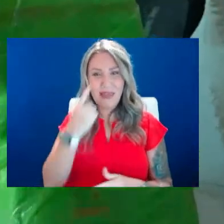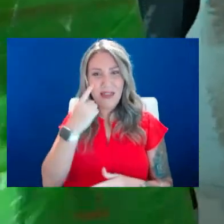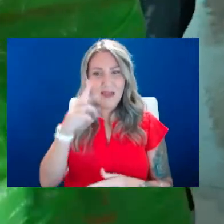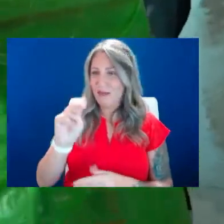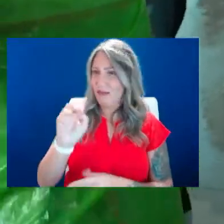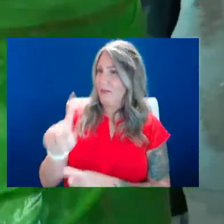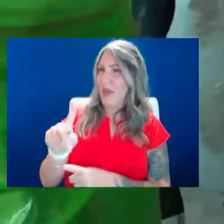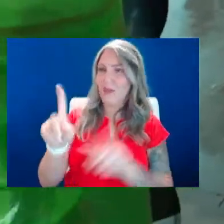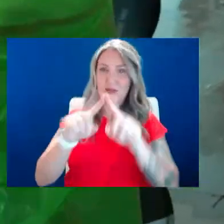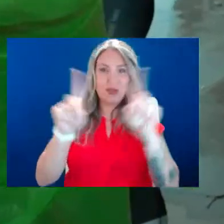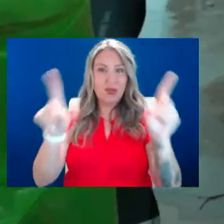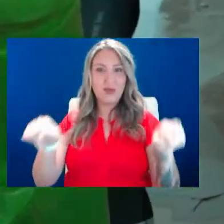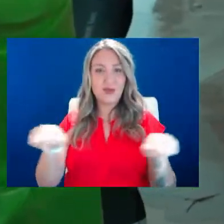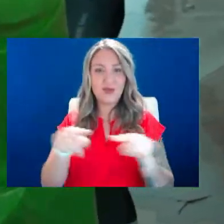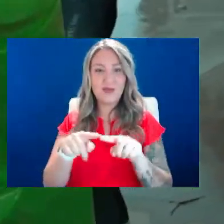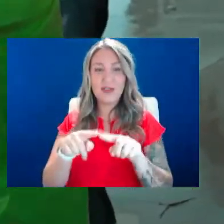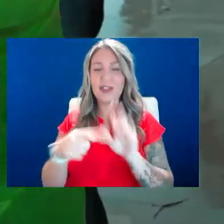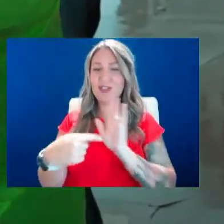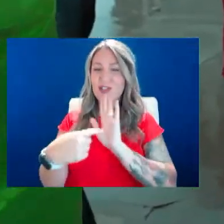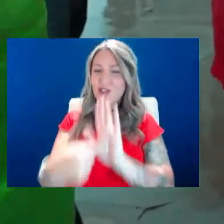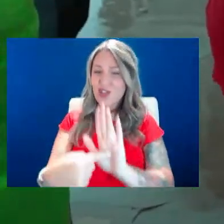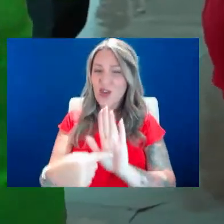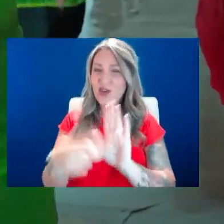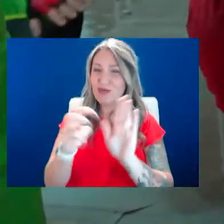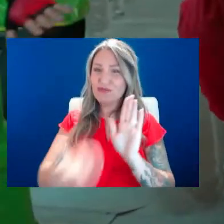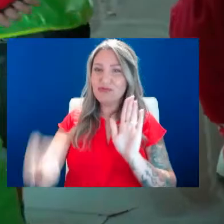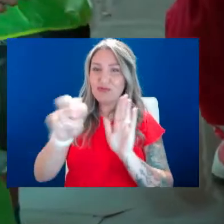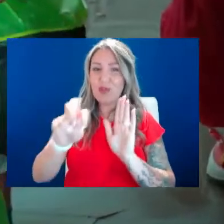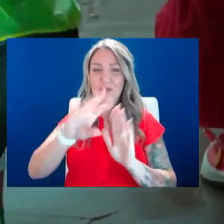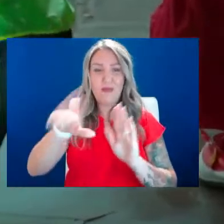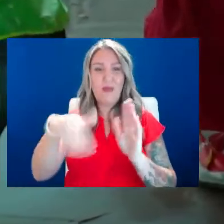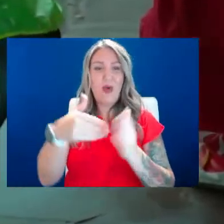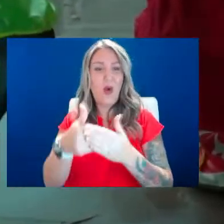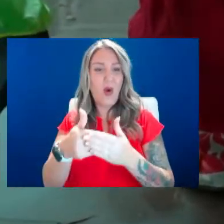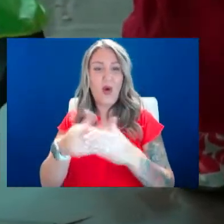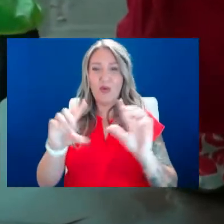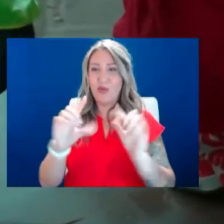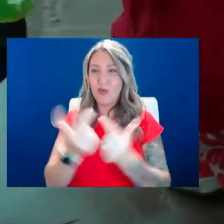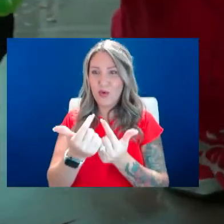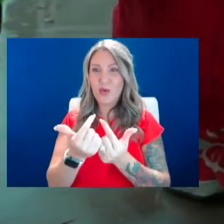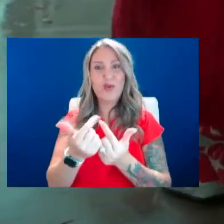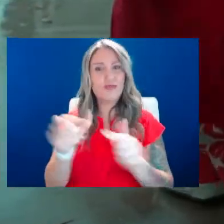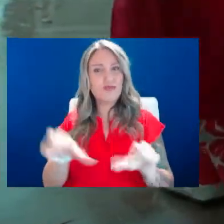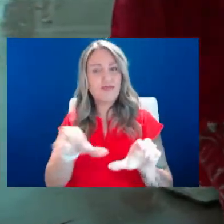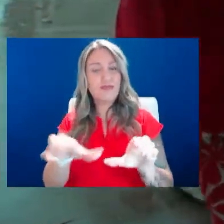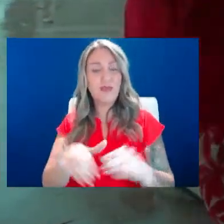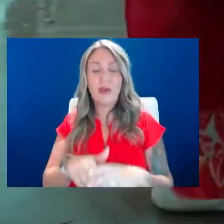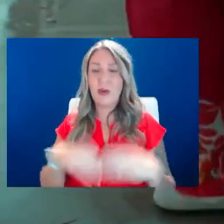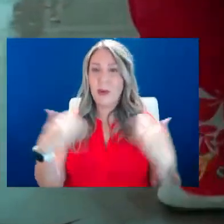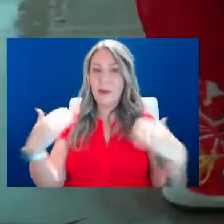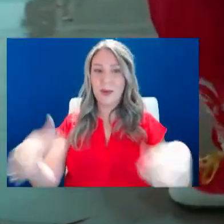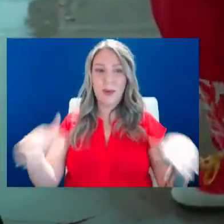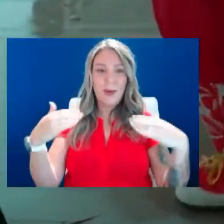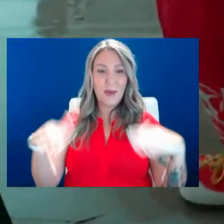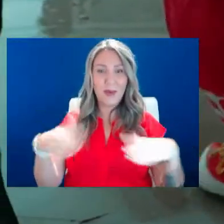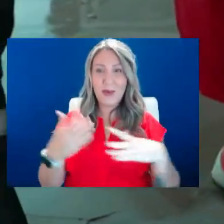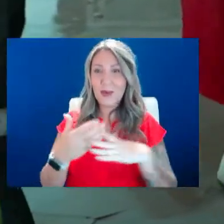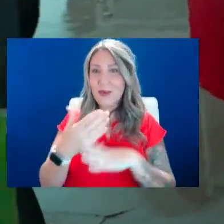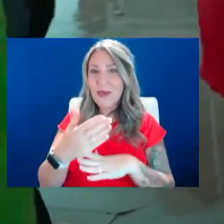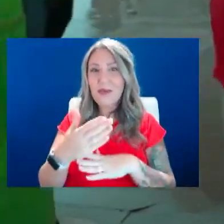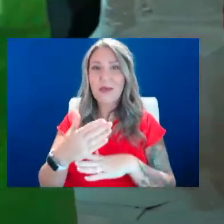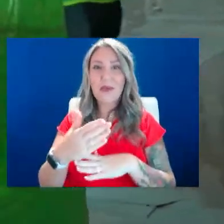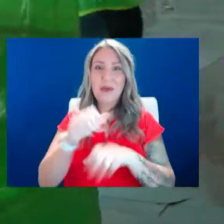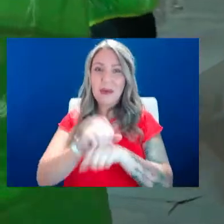shows this trip that this whole crew is making. And my goodness, going through the mountains to the